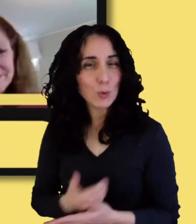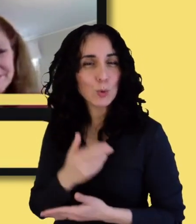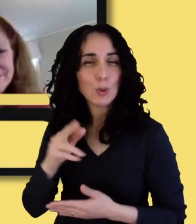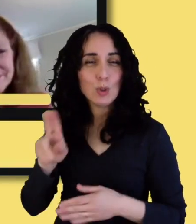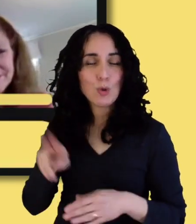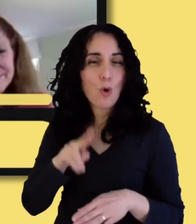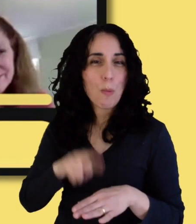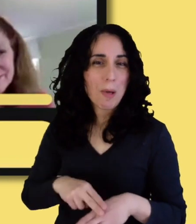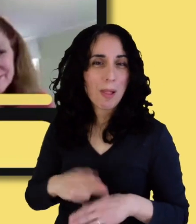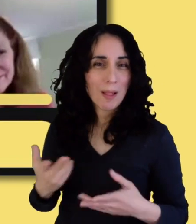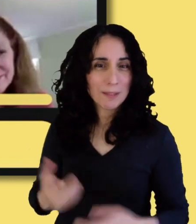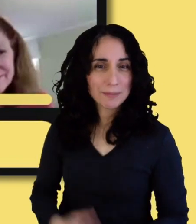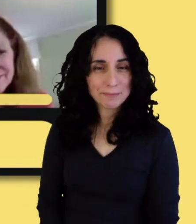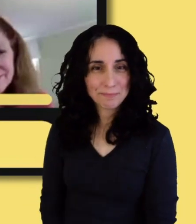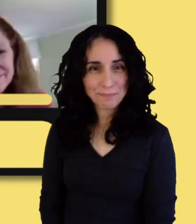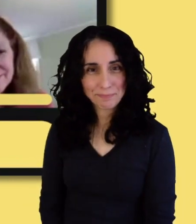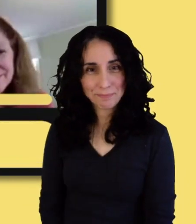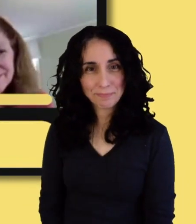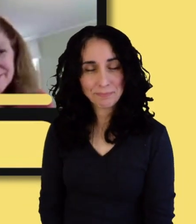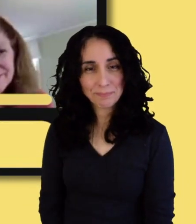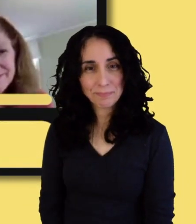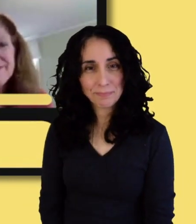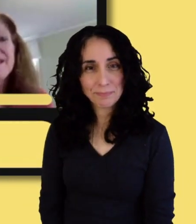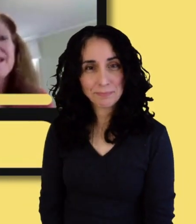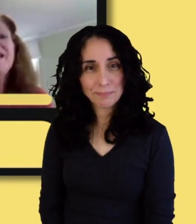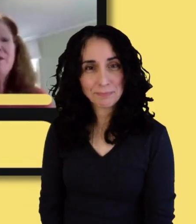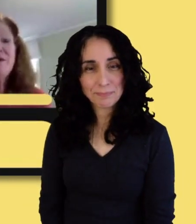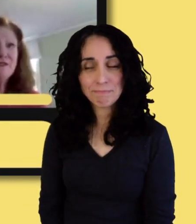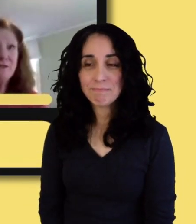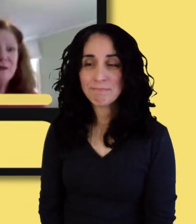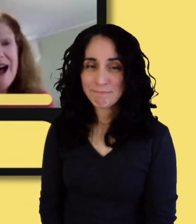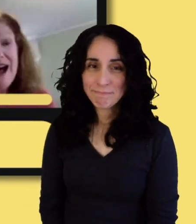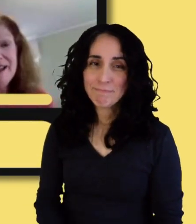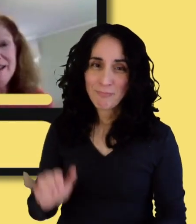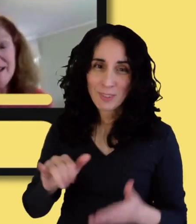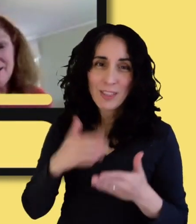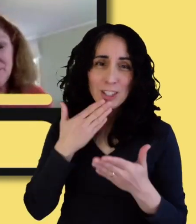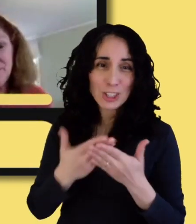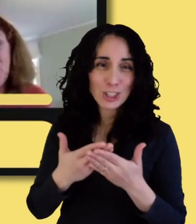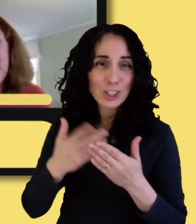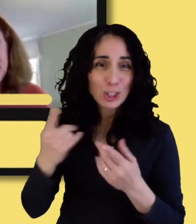new normal? Well, that's a really good question. And